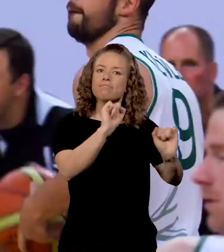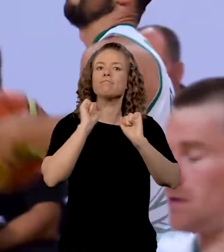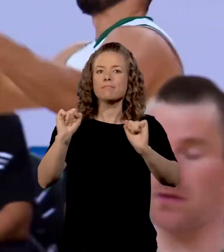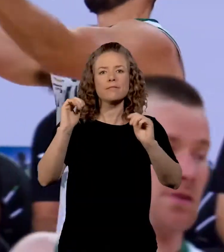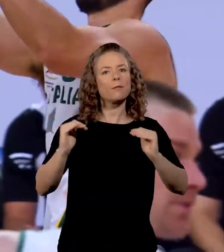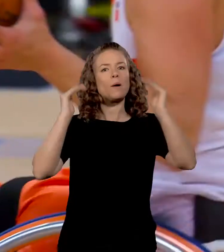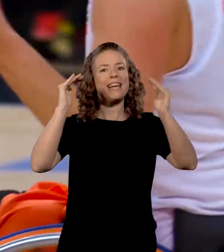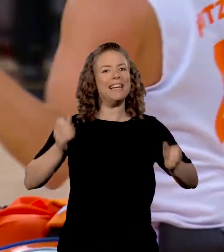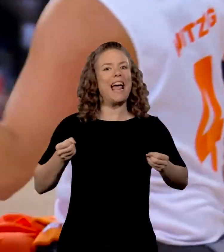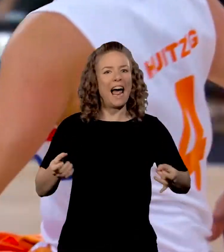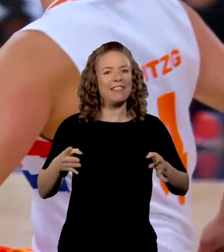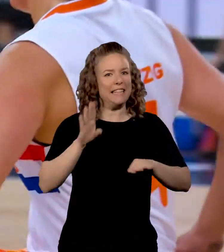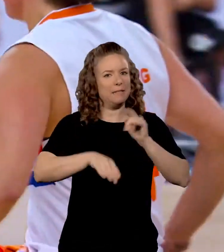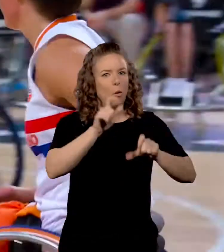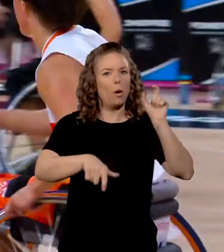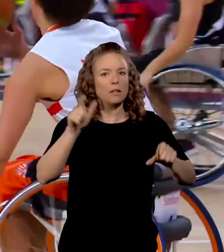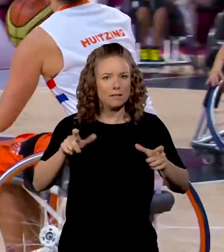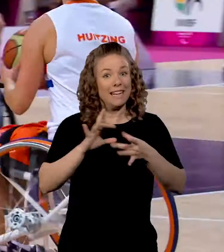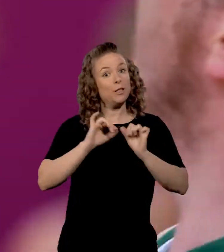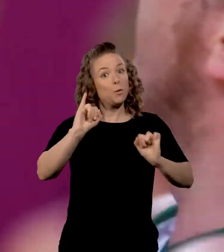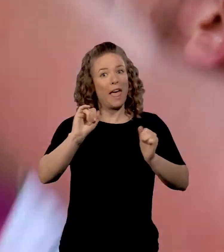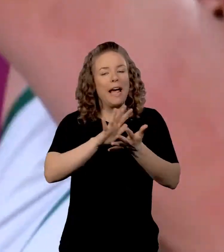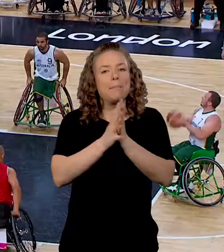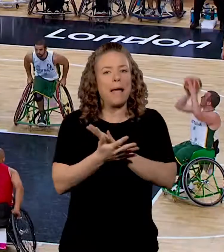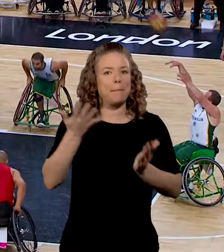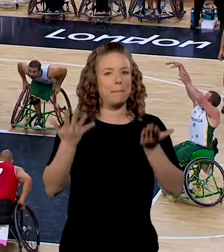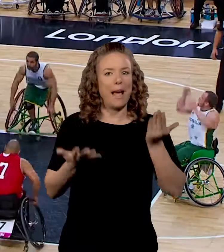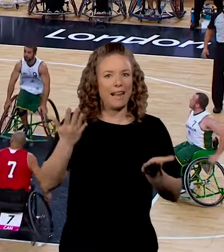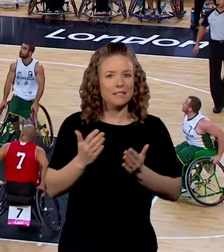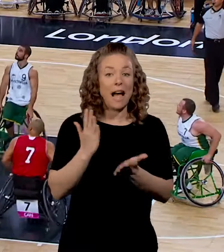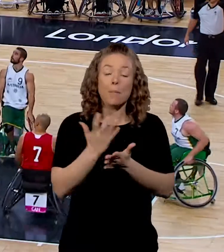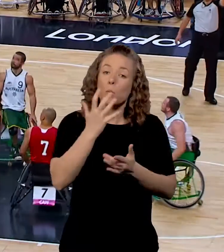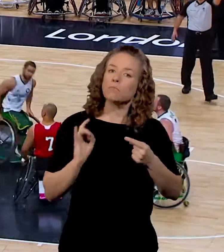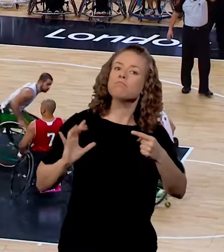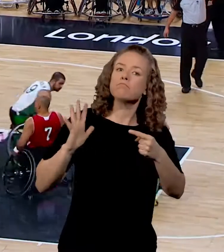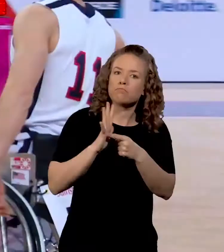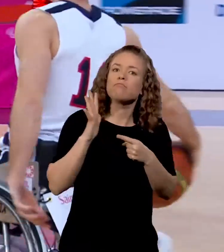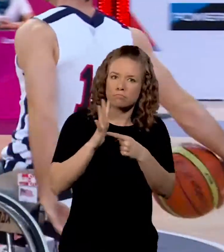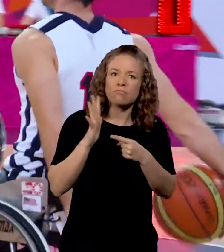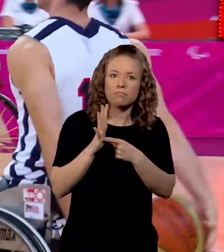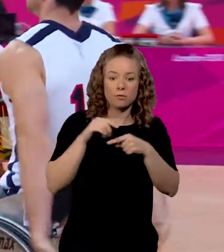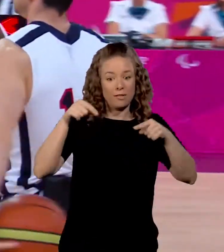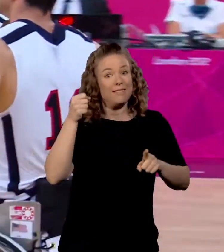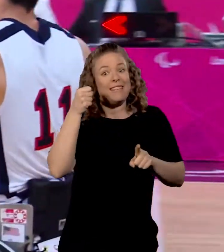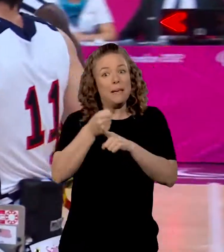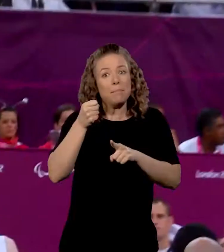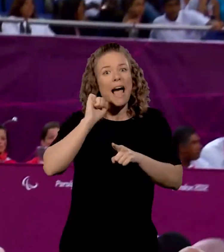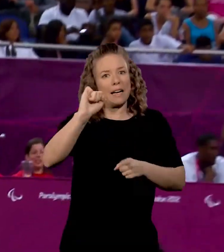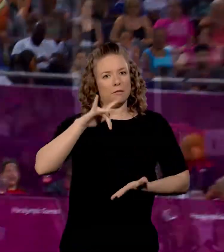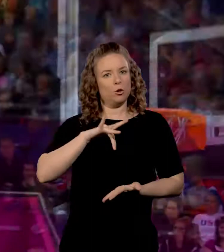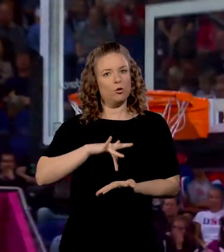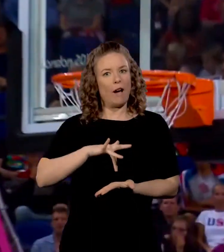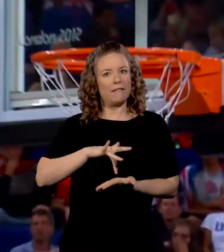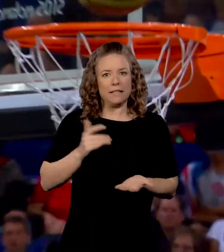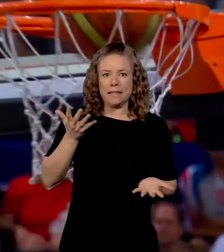their specific impairment and balance. They're critical to optimal performance of the chair. Each has a significant effect on the